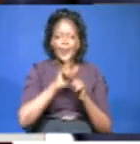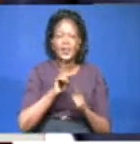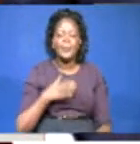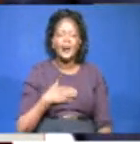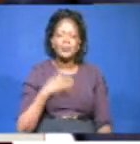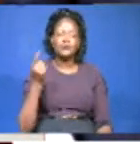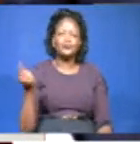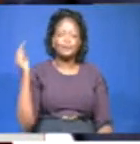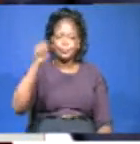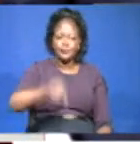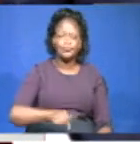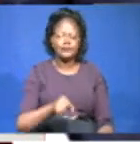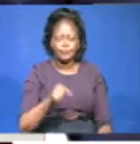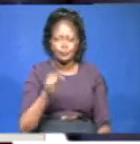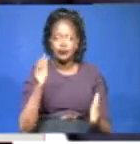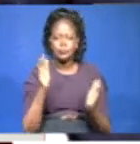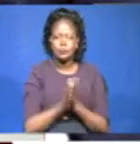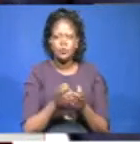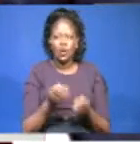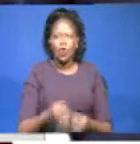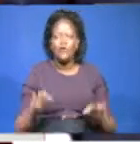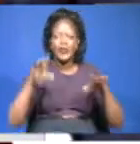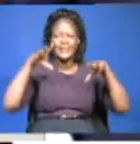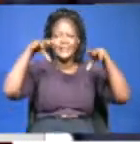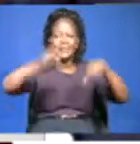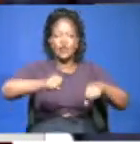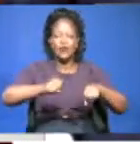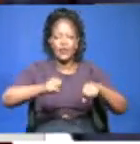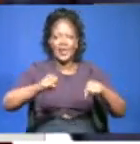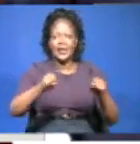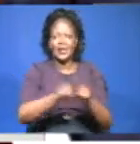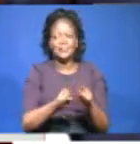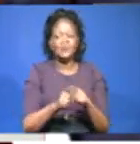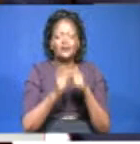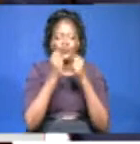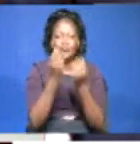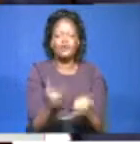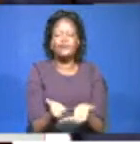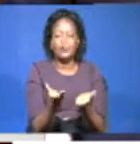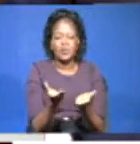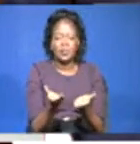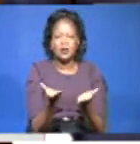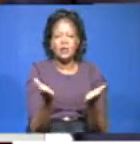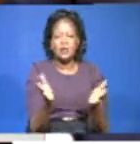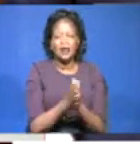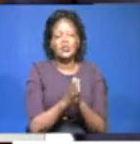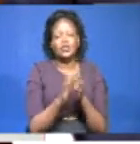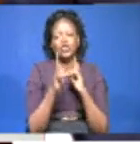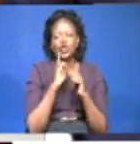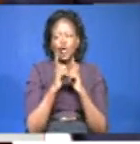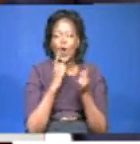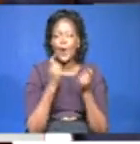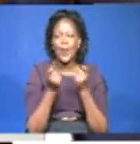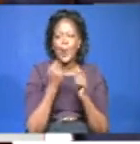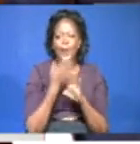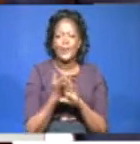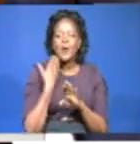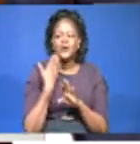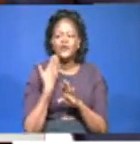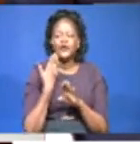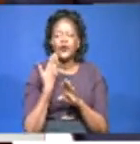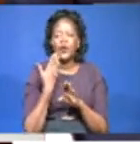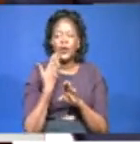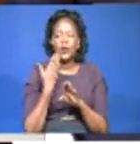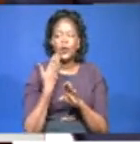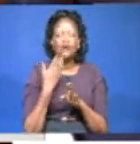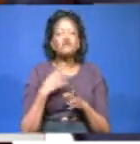and now officially take over as I have handed over, and say a few words before we release you. Thank you